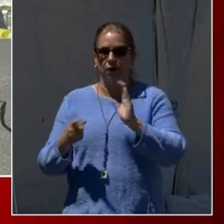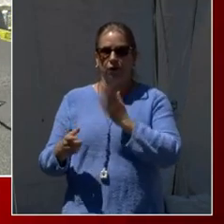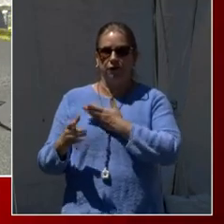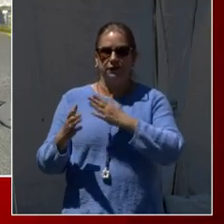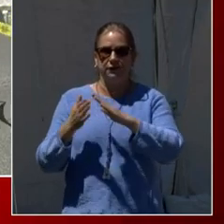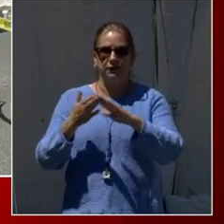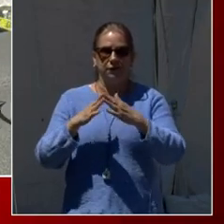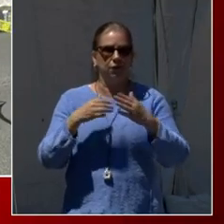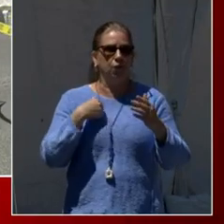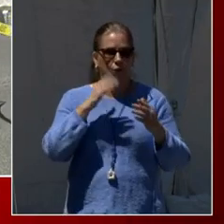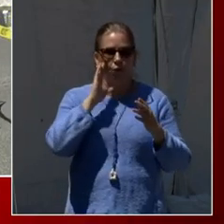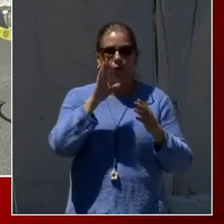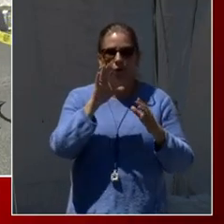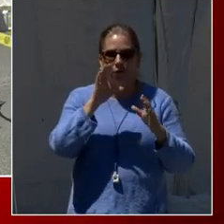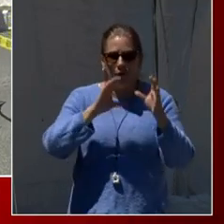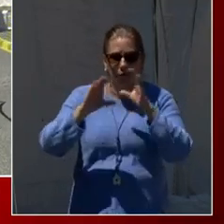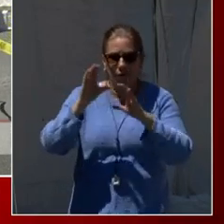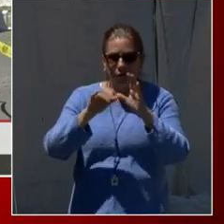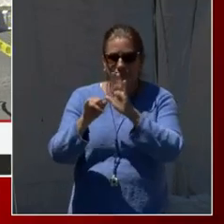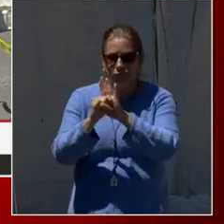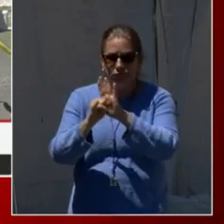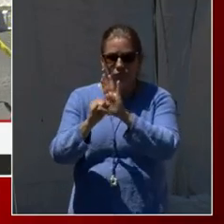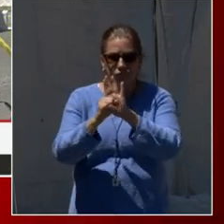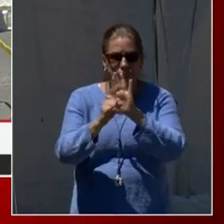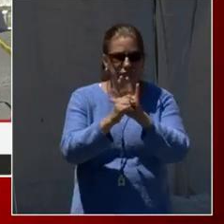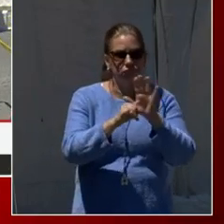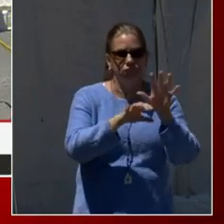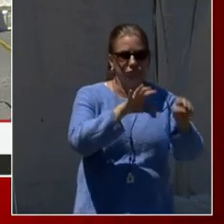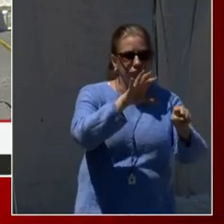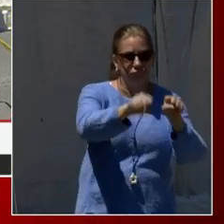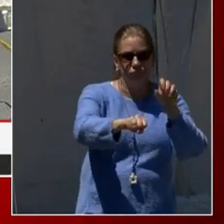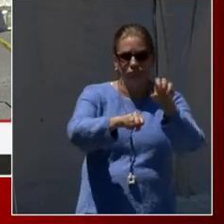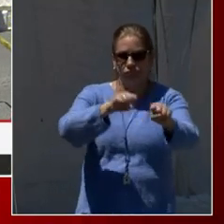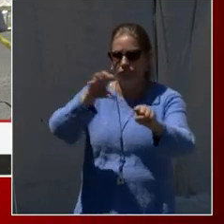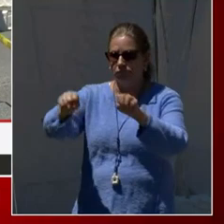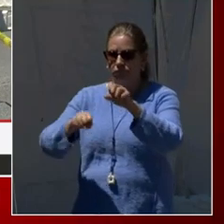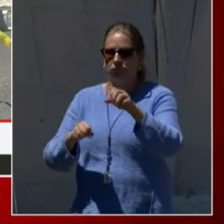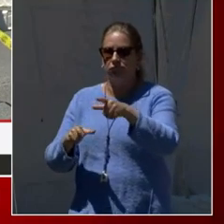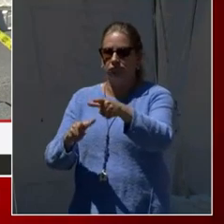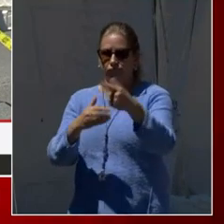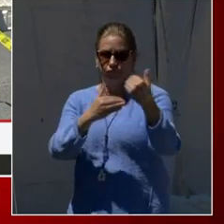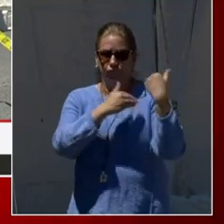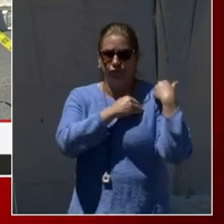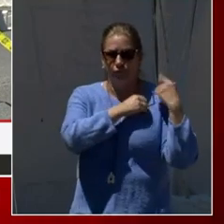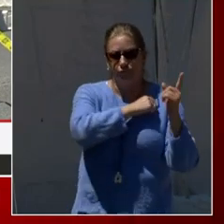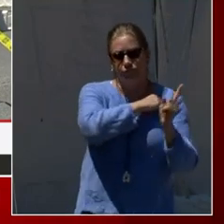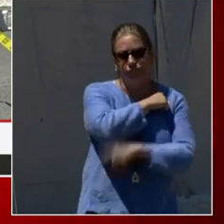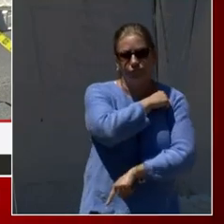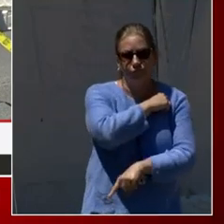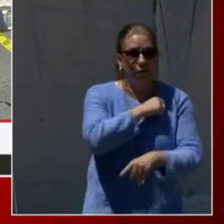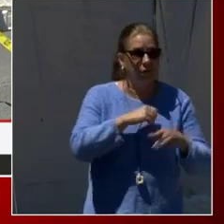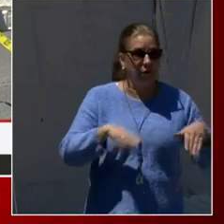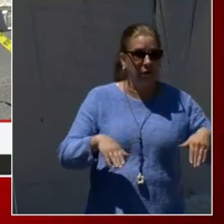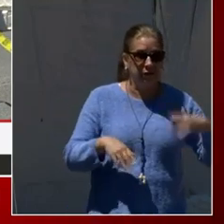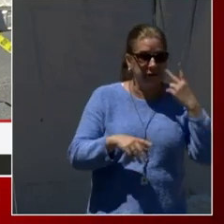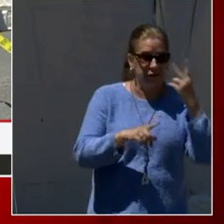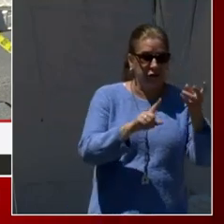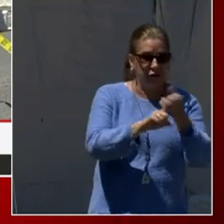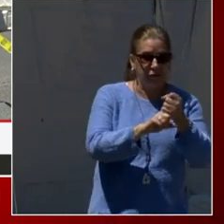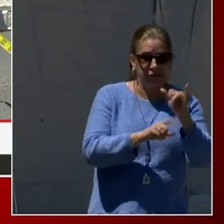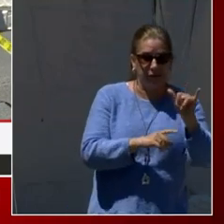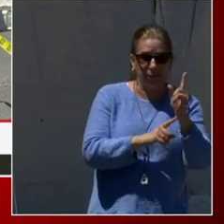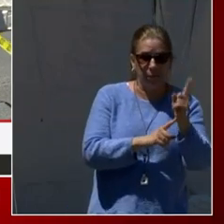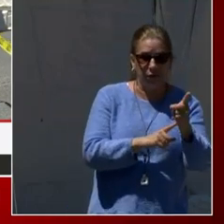for that. So if you don't see an arrest situation on the scene, you can rest assured that we are not going to